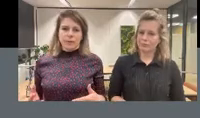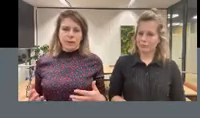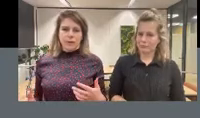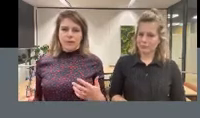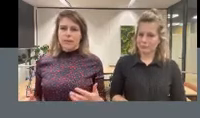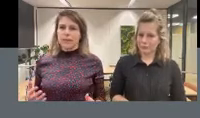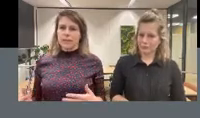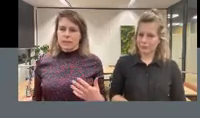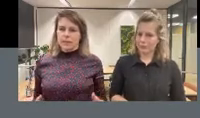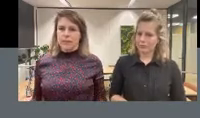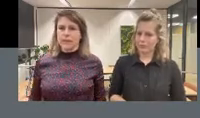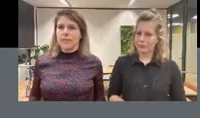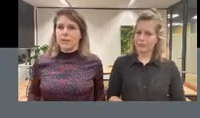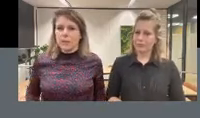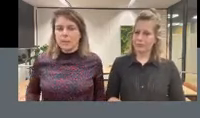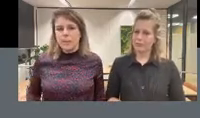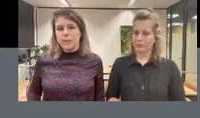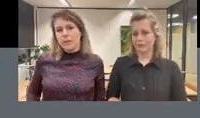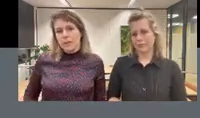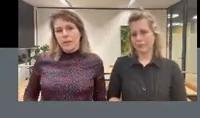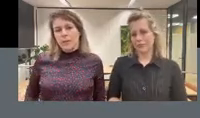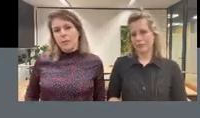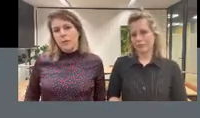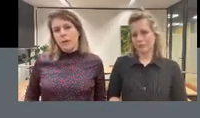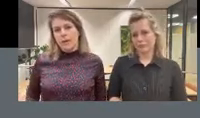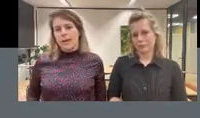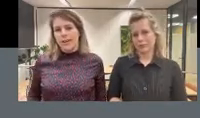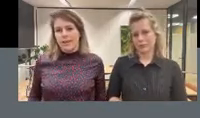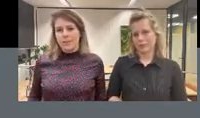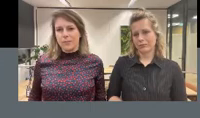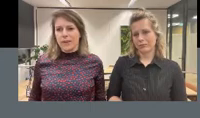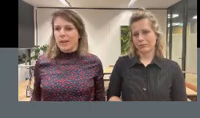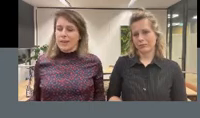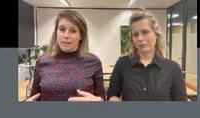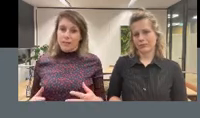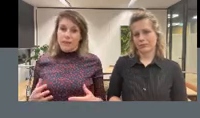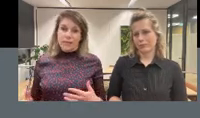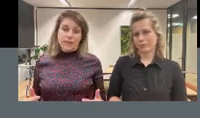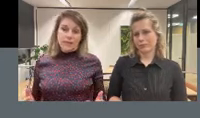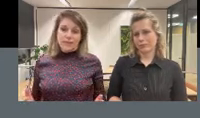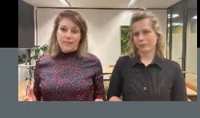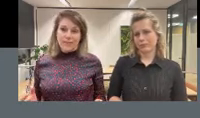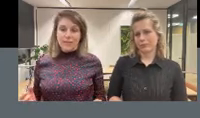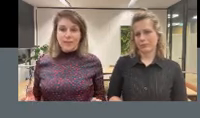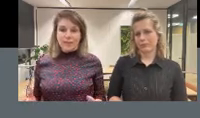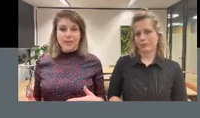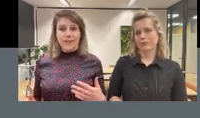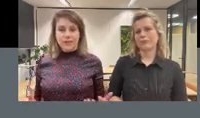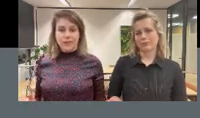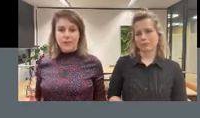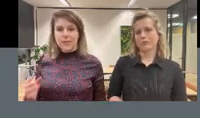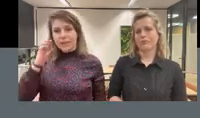the difficulty of these young people who are having a very